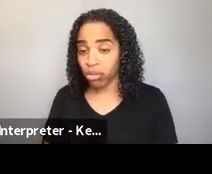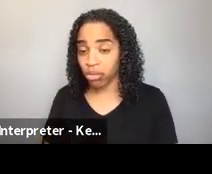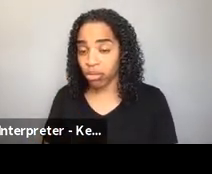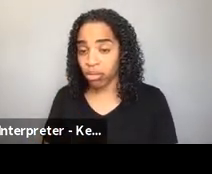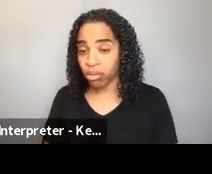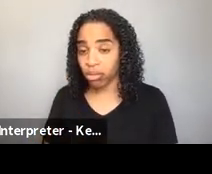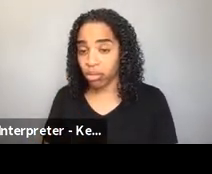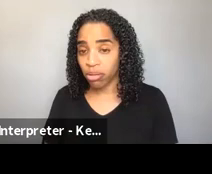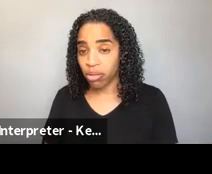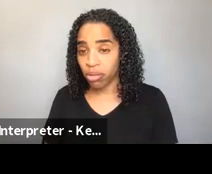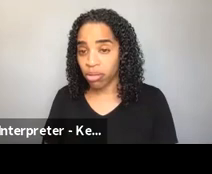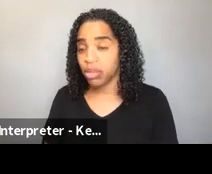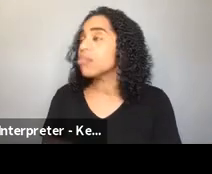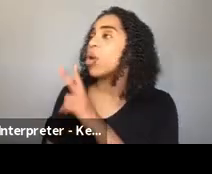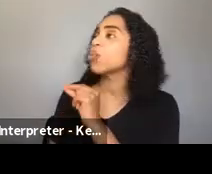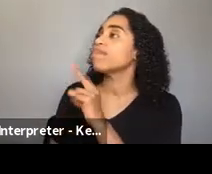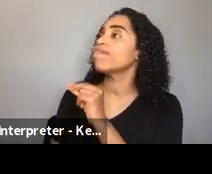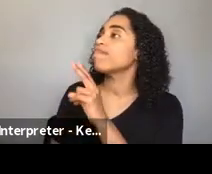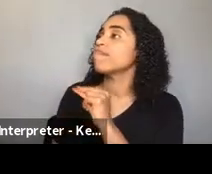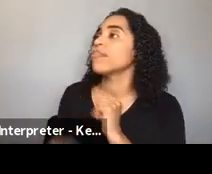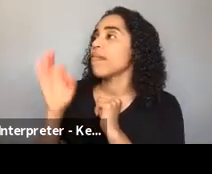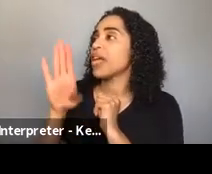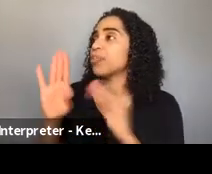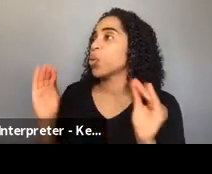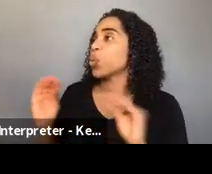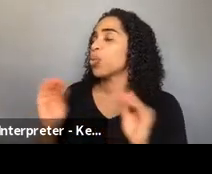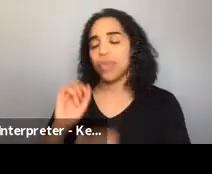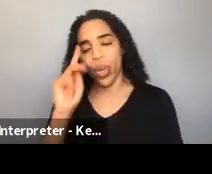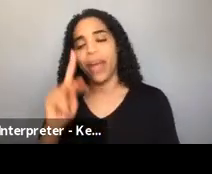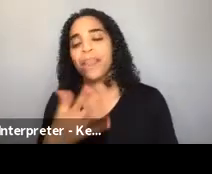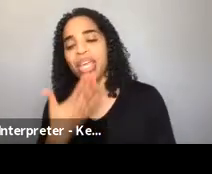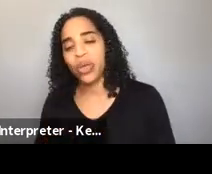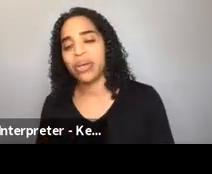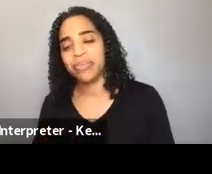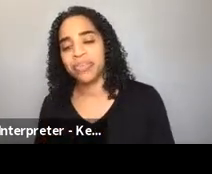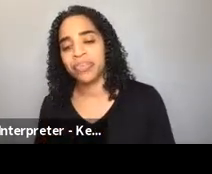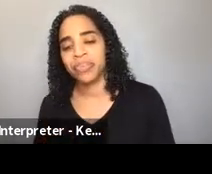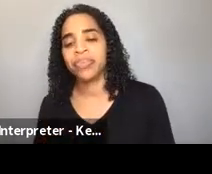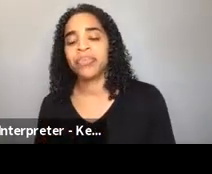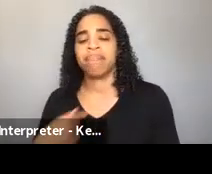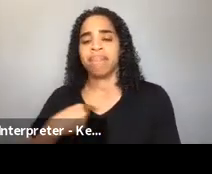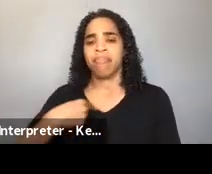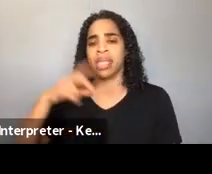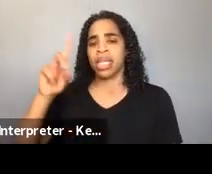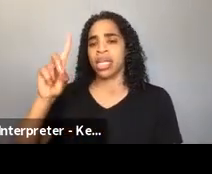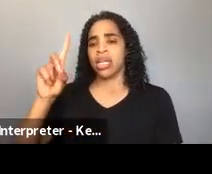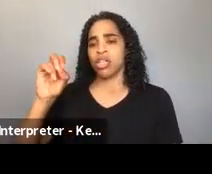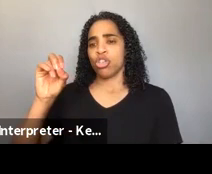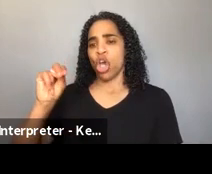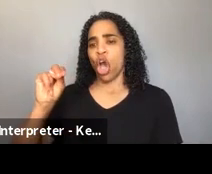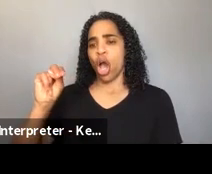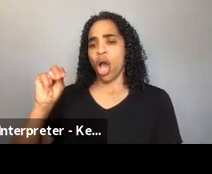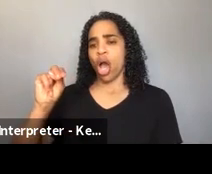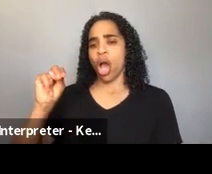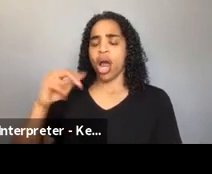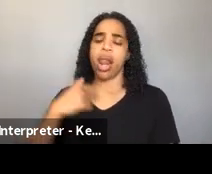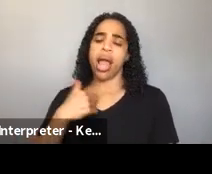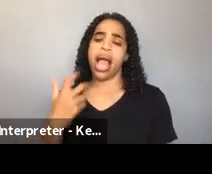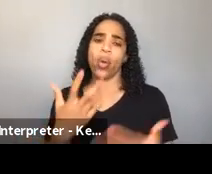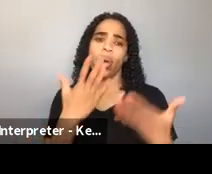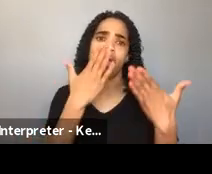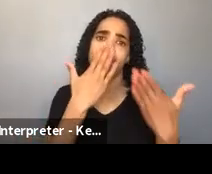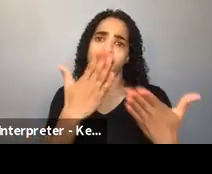We don't. Okay. Okay. Thank you, Loya. So this is Dawn. I want to thank all of